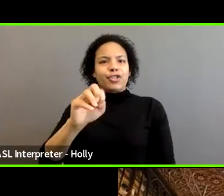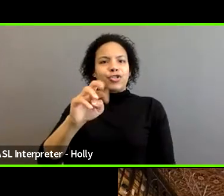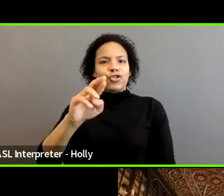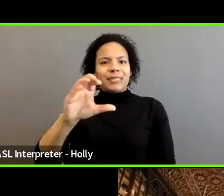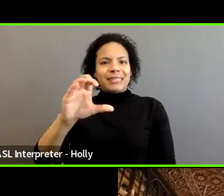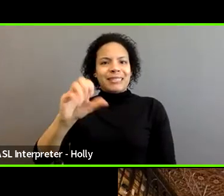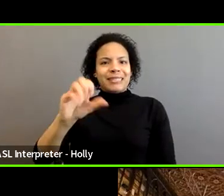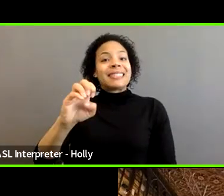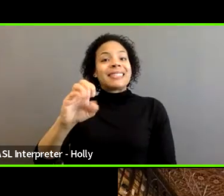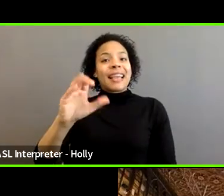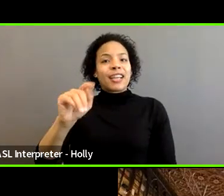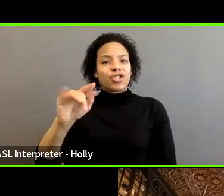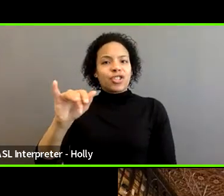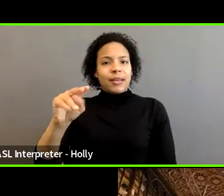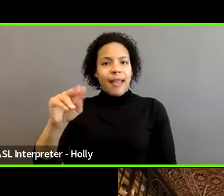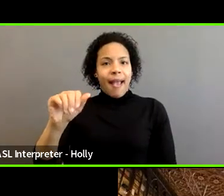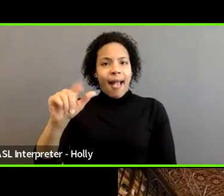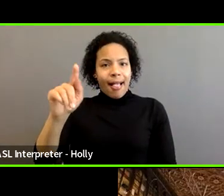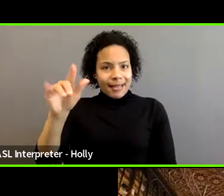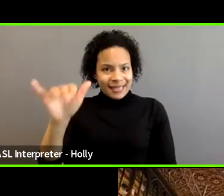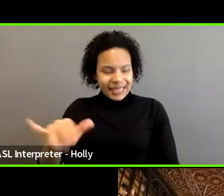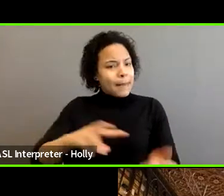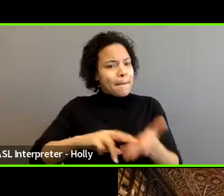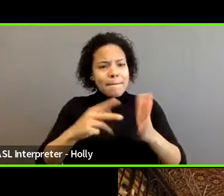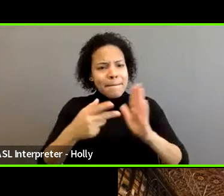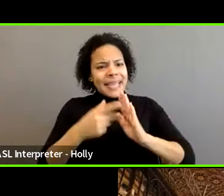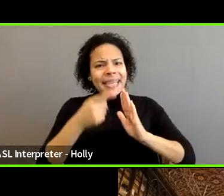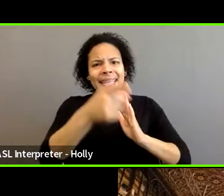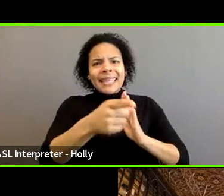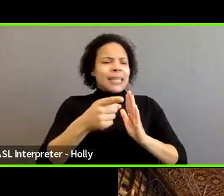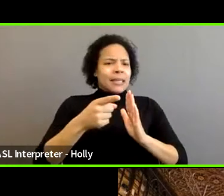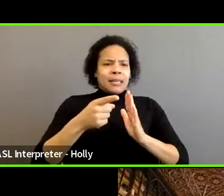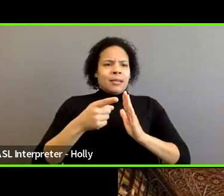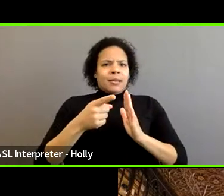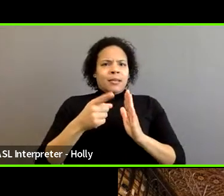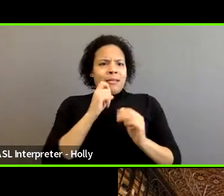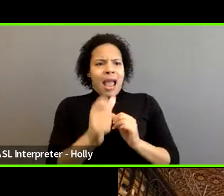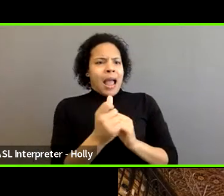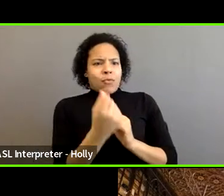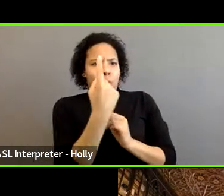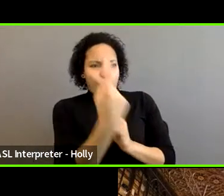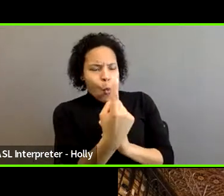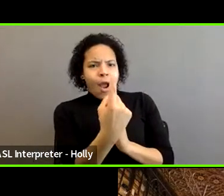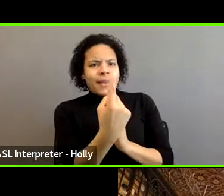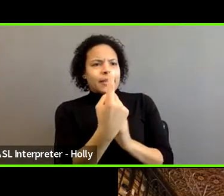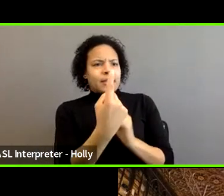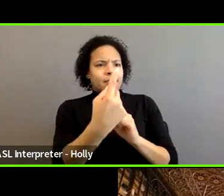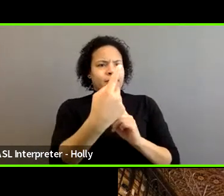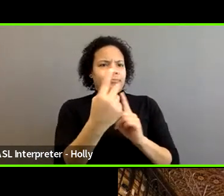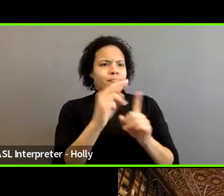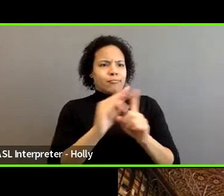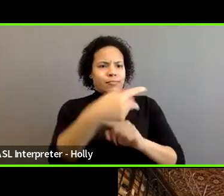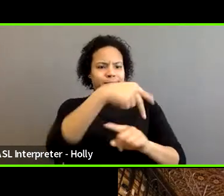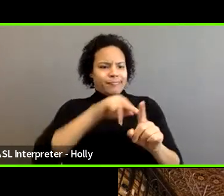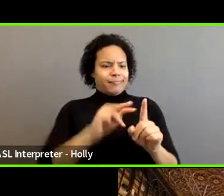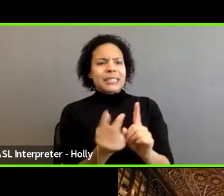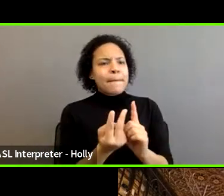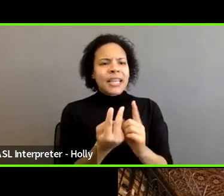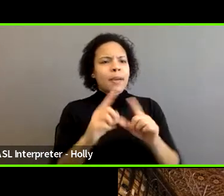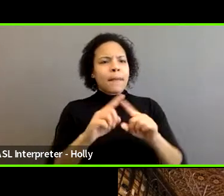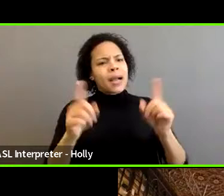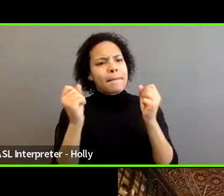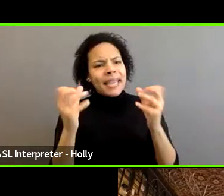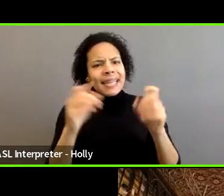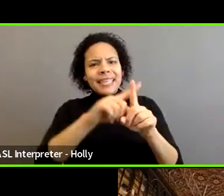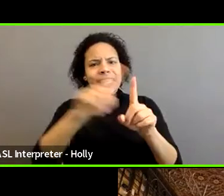singular one-lane type of approach. You are multifaceted. Pull on some of those pieces of your identity that aligns with